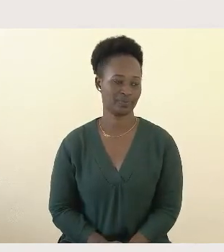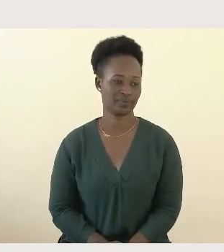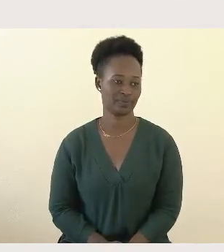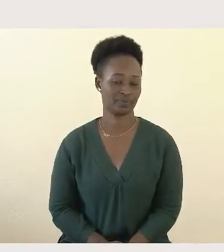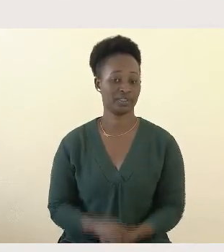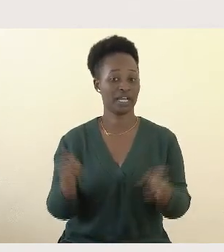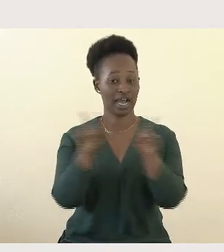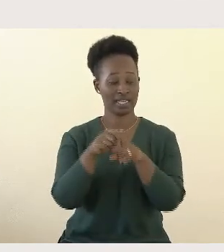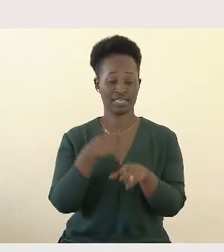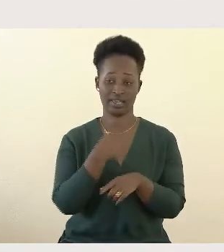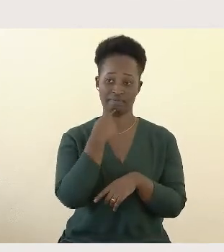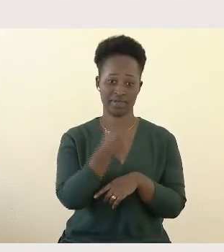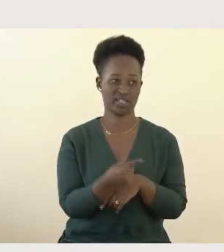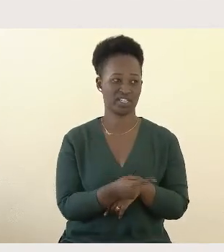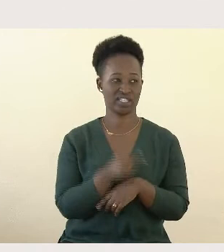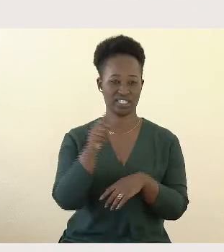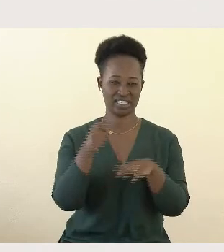As I mentioned, the